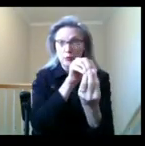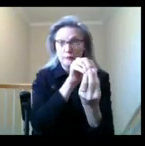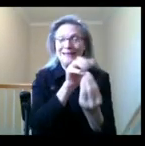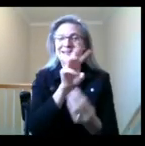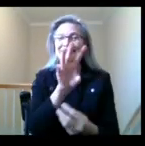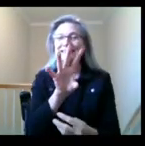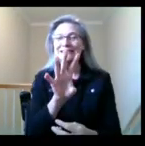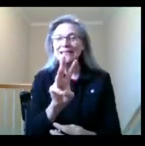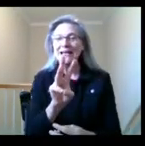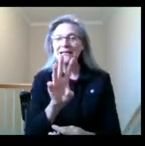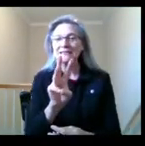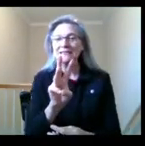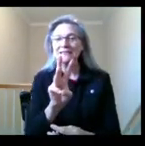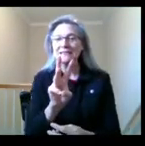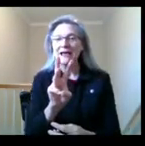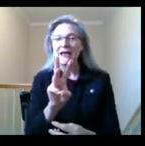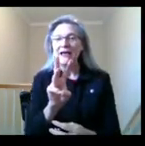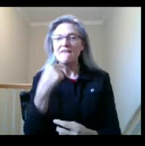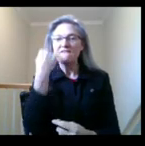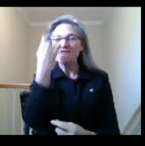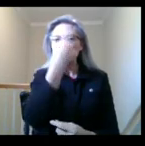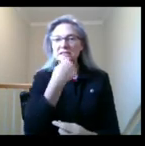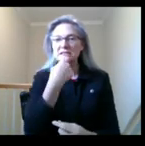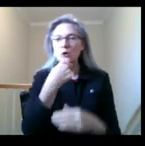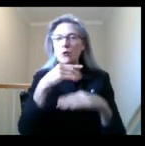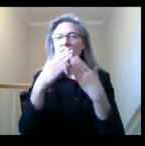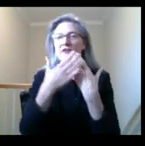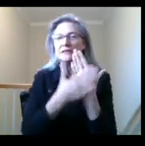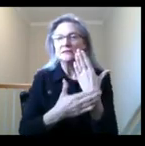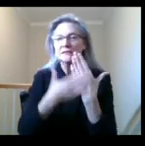6 faces.